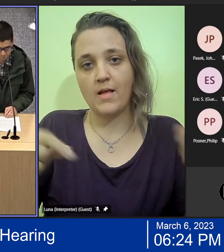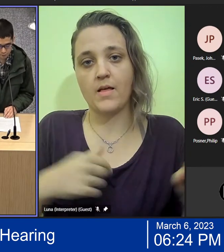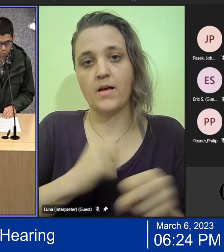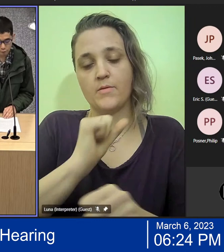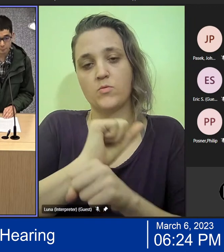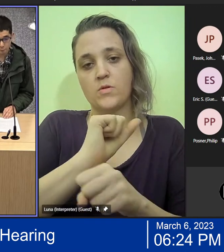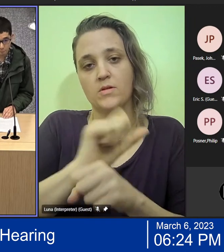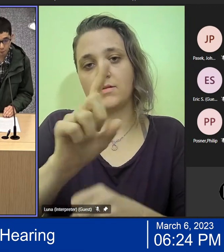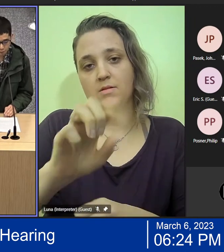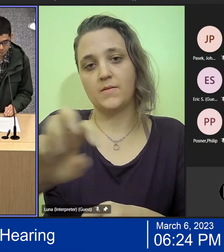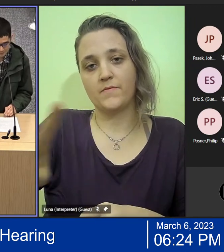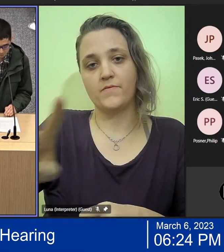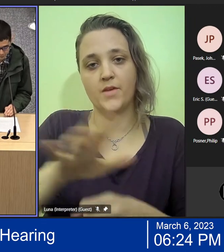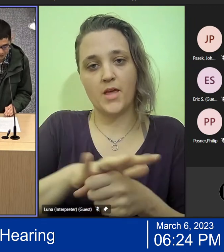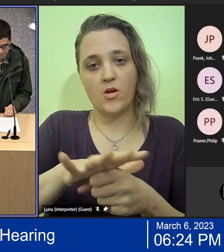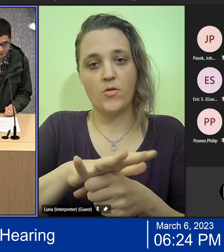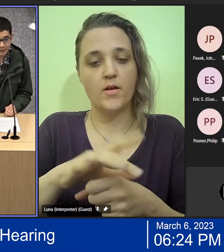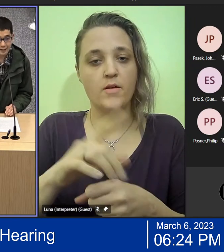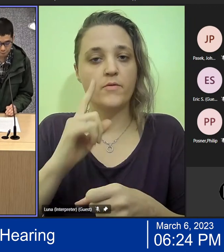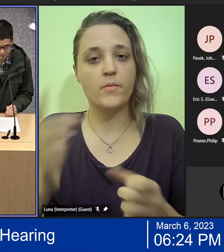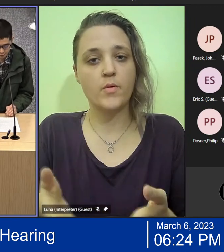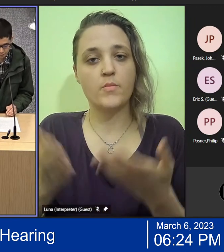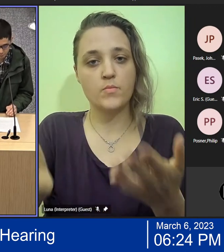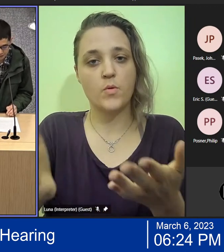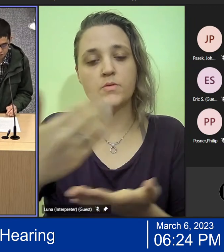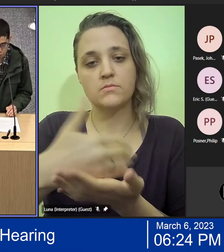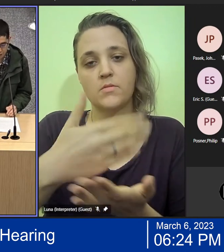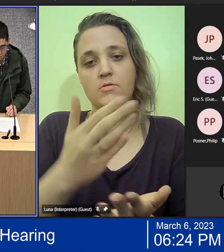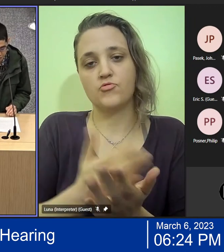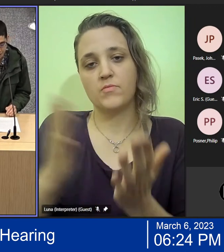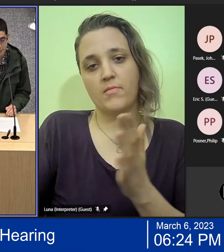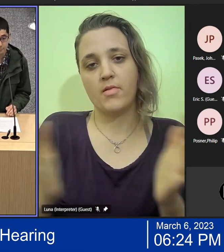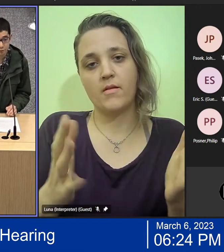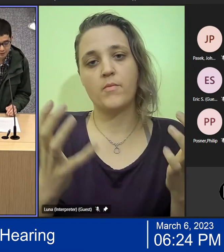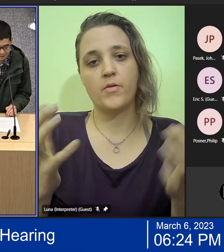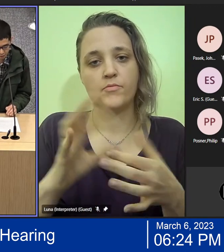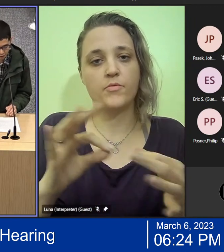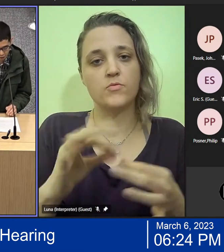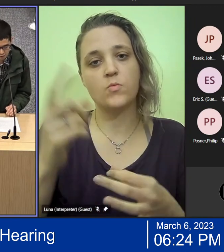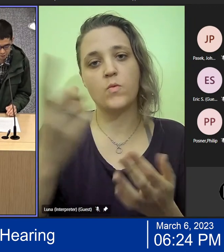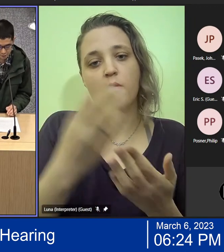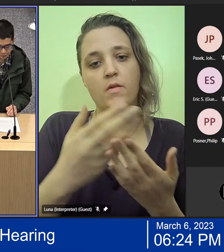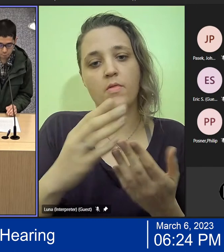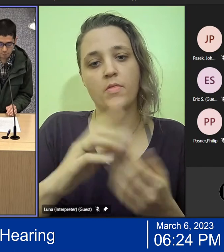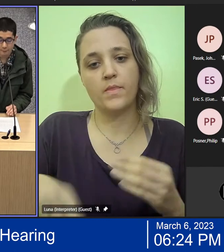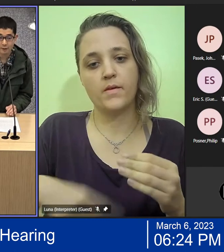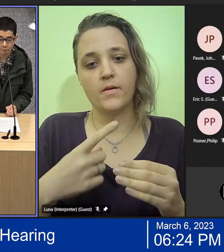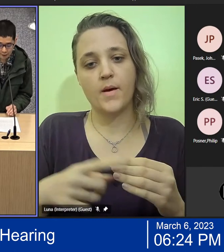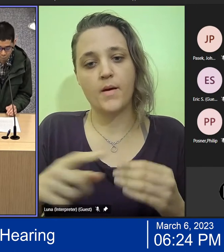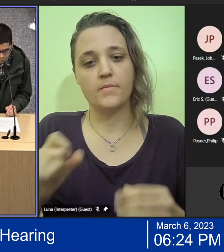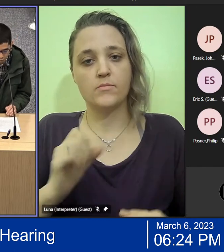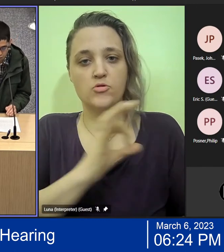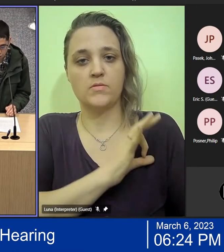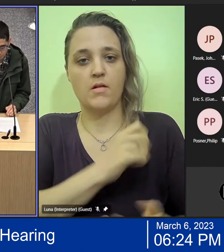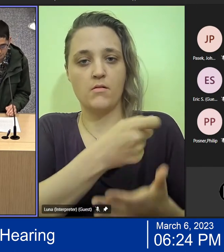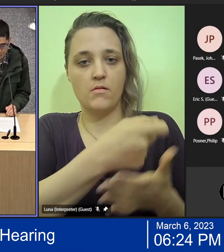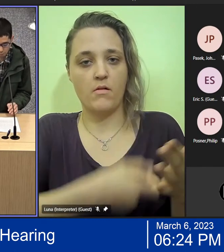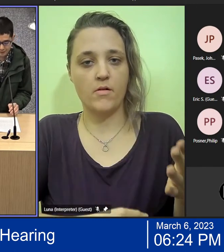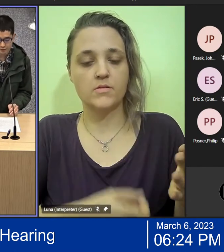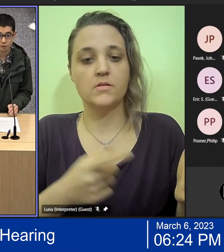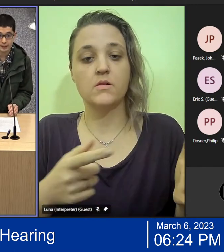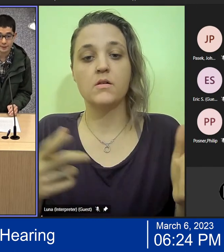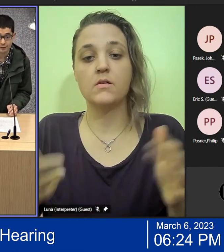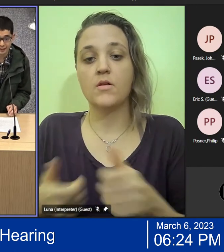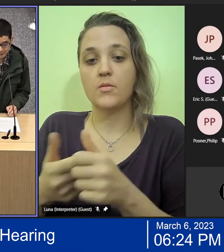Japan I have been living I work in the DMV area for the proposed by the plan I would like to mention one thing about personal